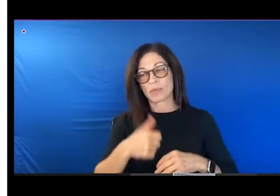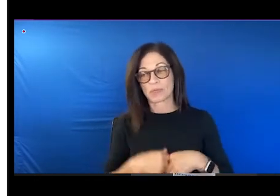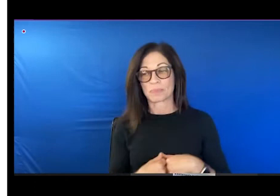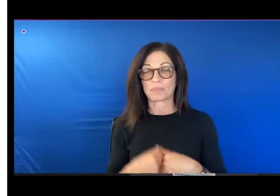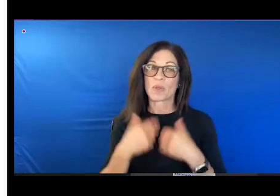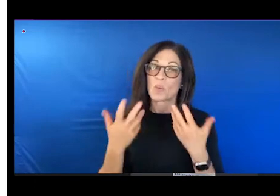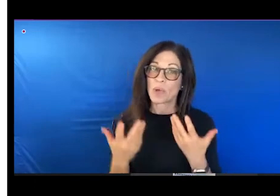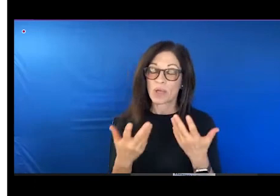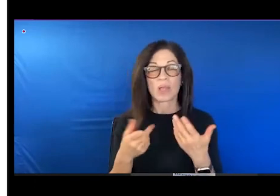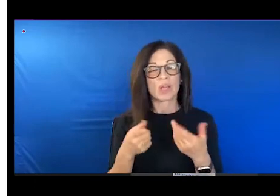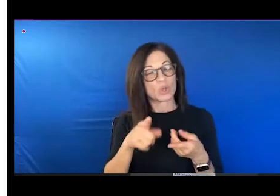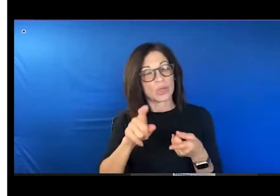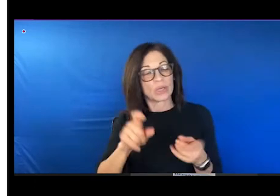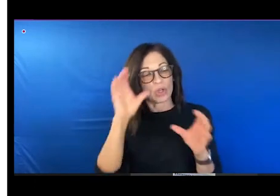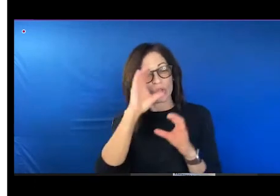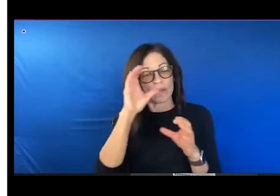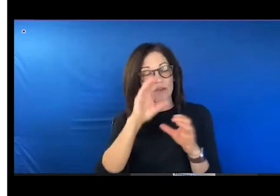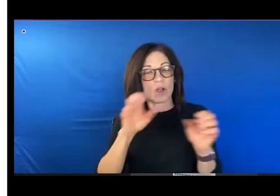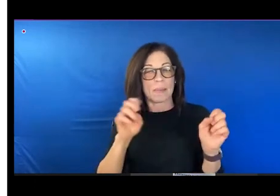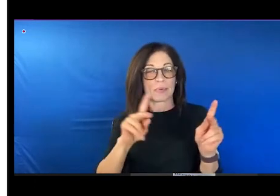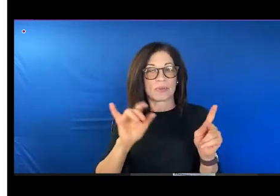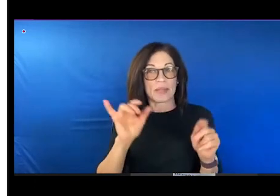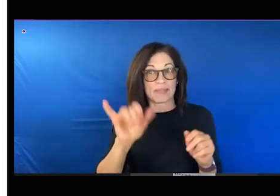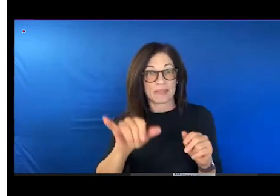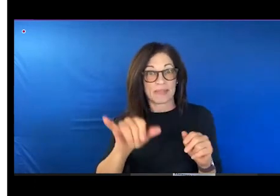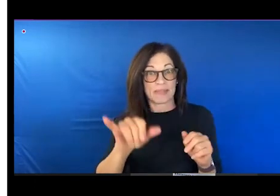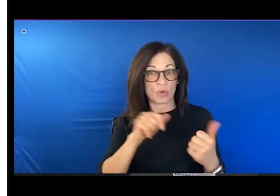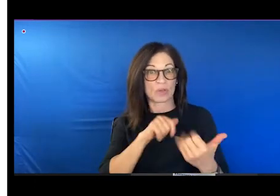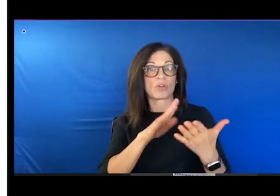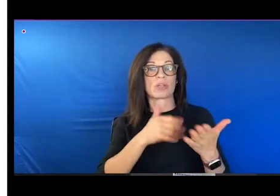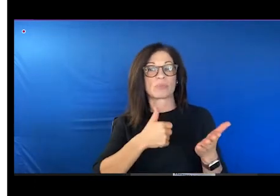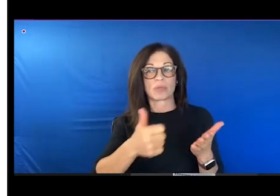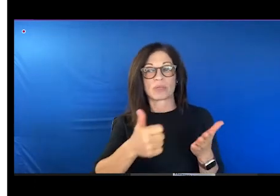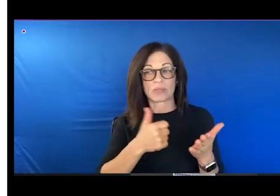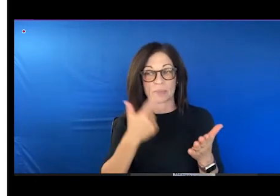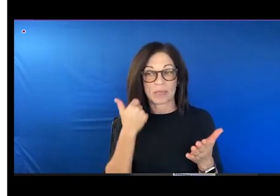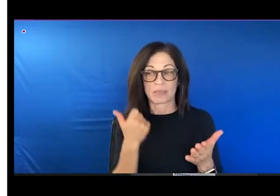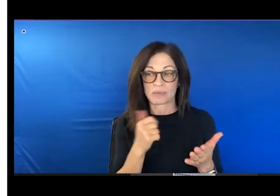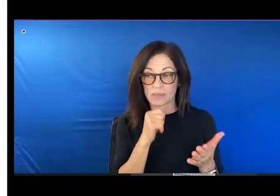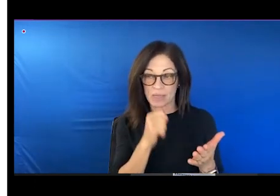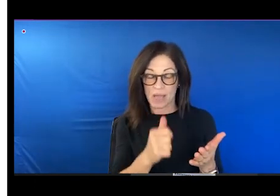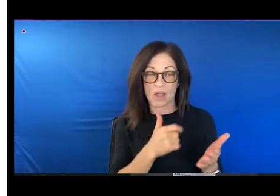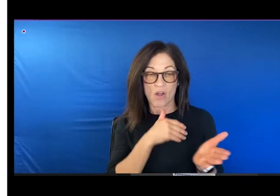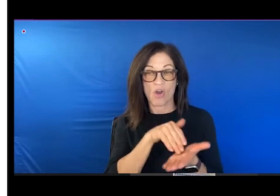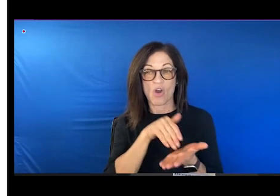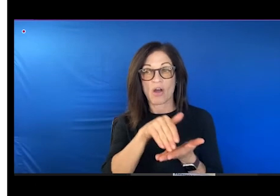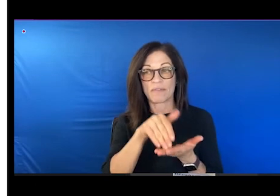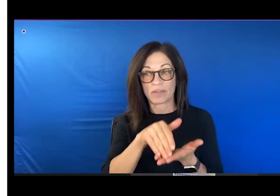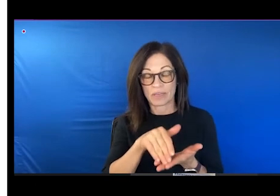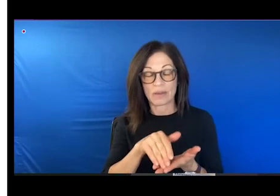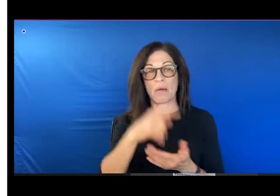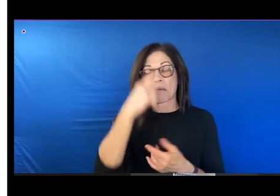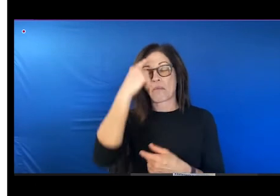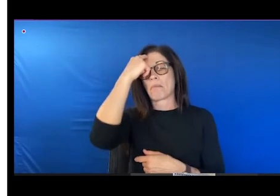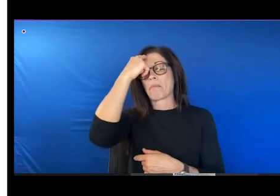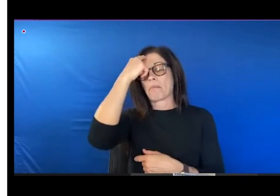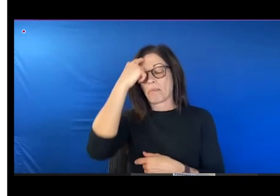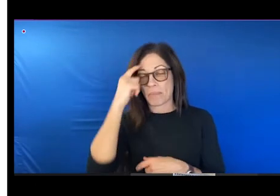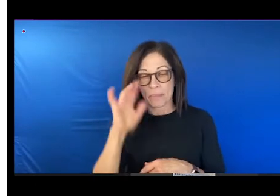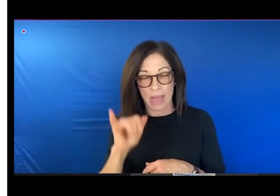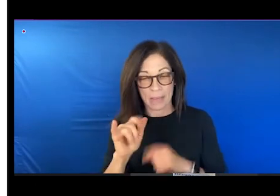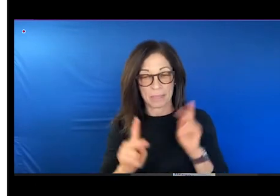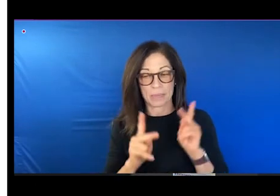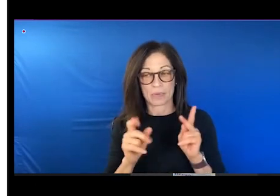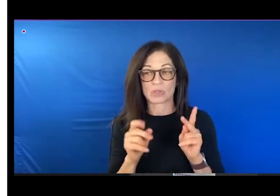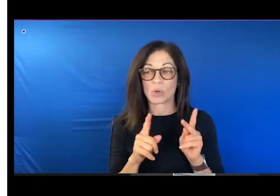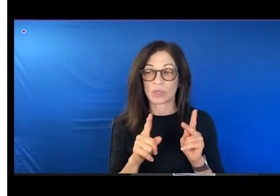about transportation. Well, look for opportunities like that where you can address transportation because it's not often thought